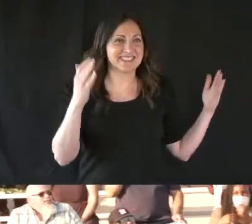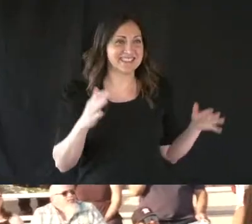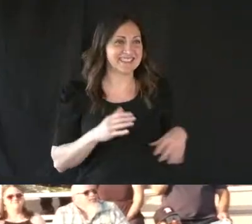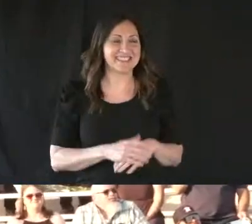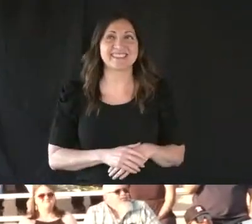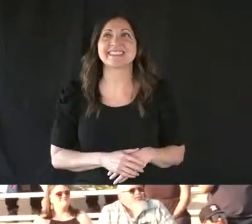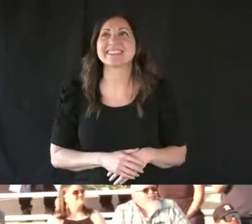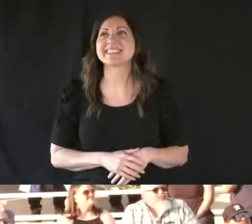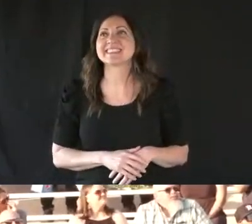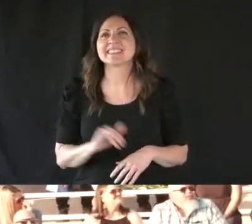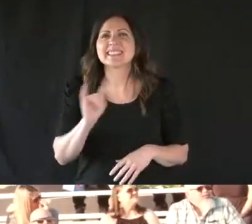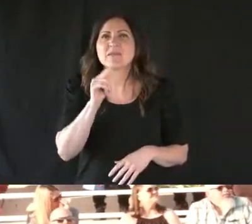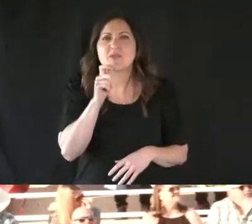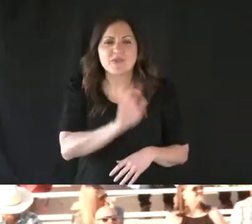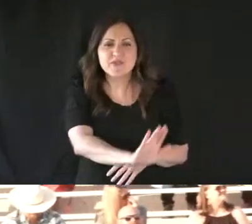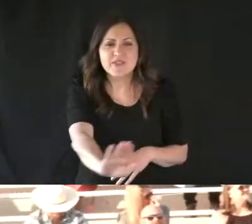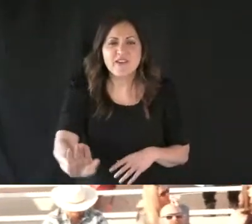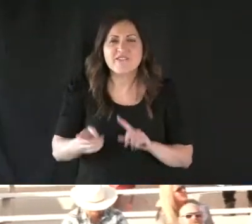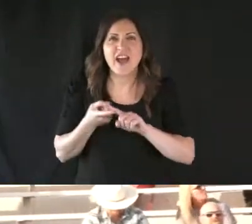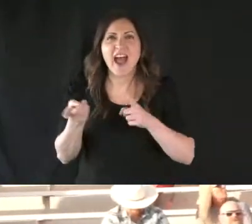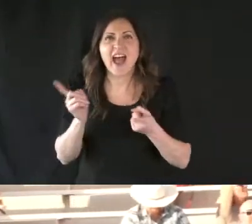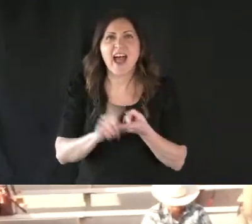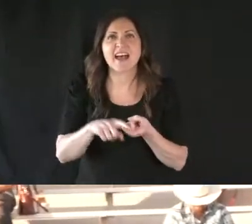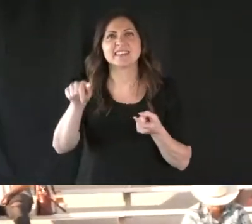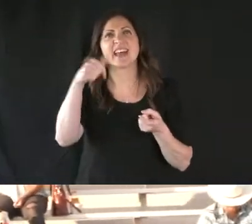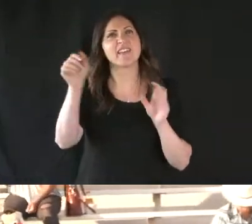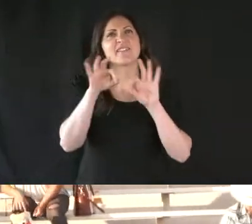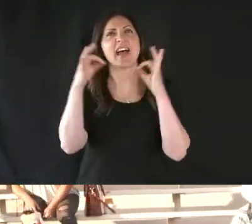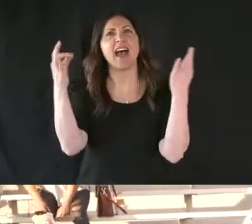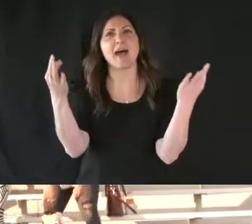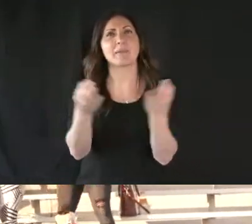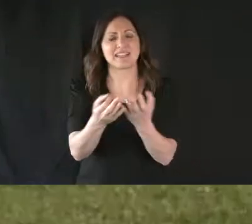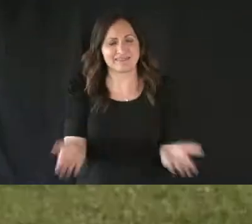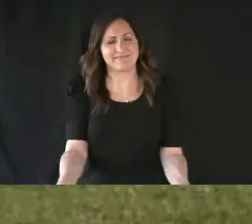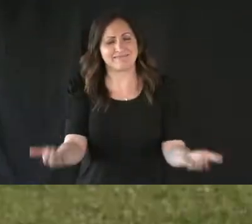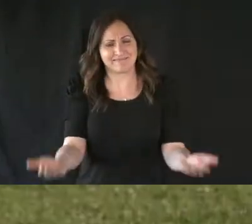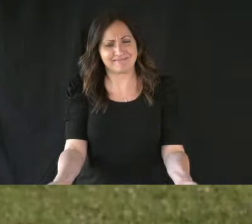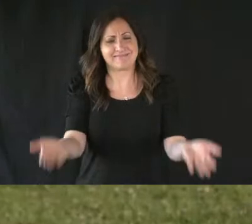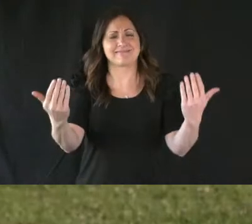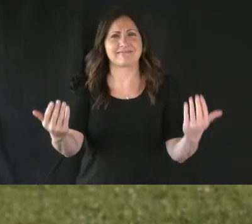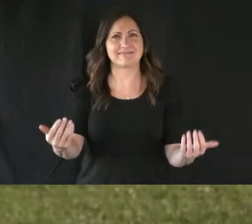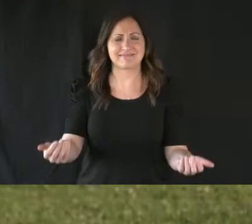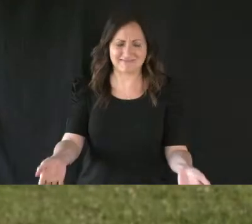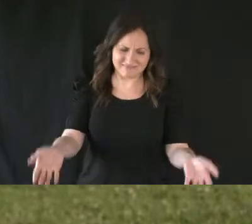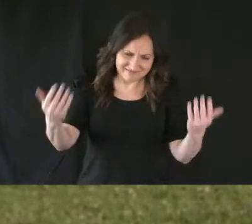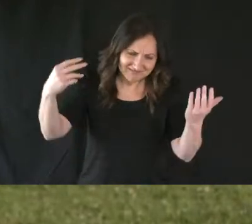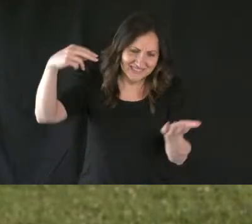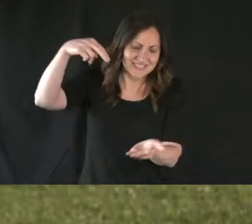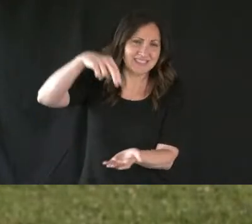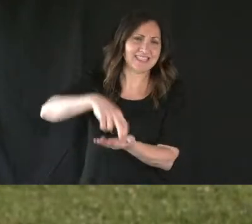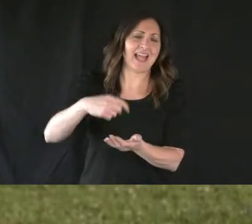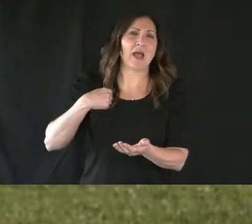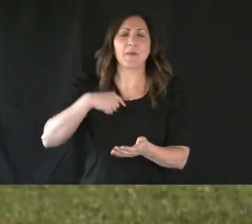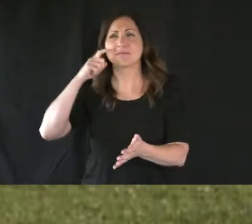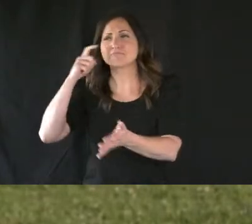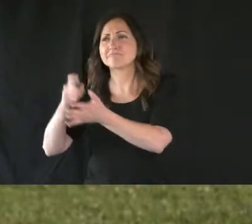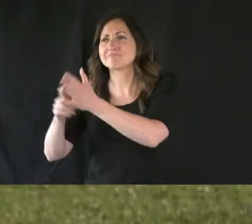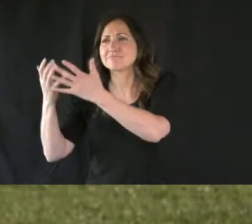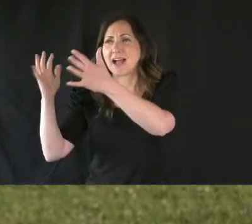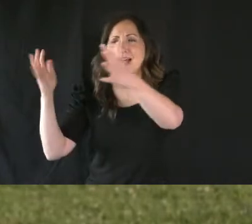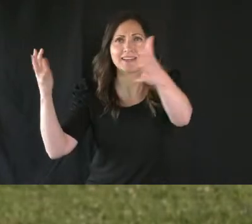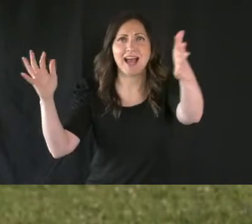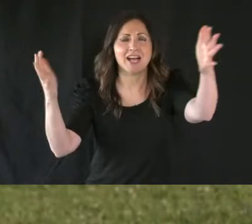And would the friends and other relatives of our candidates please stand and be